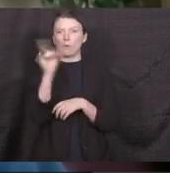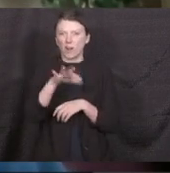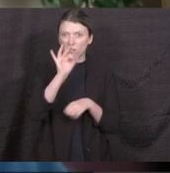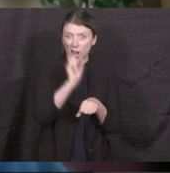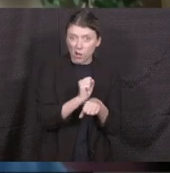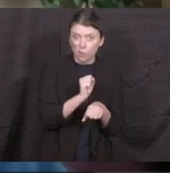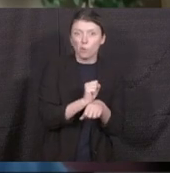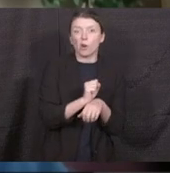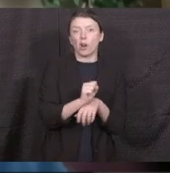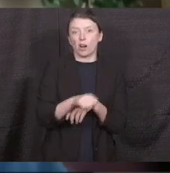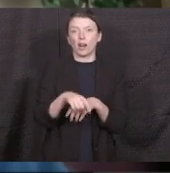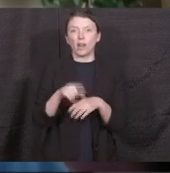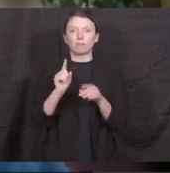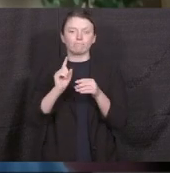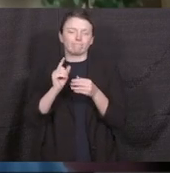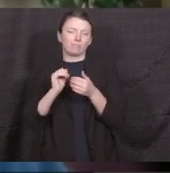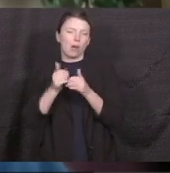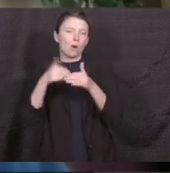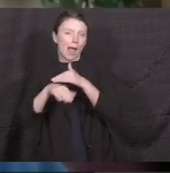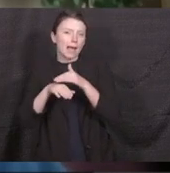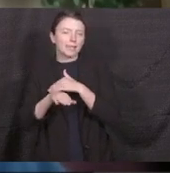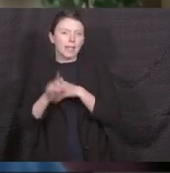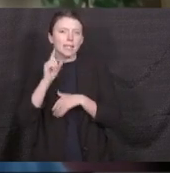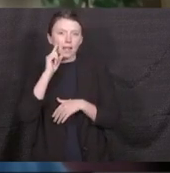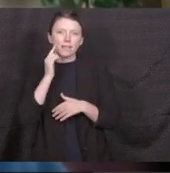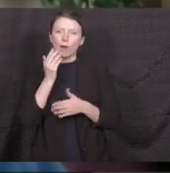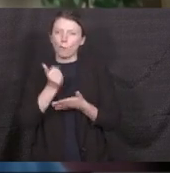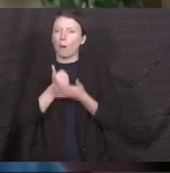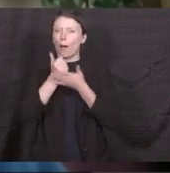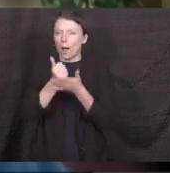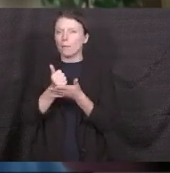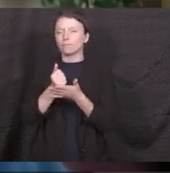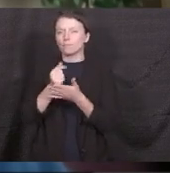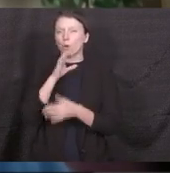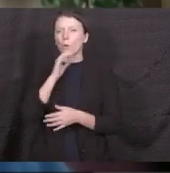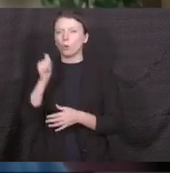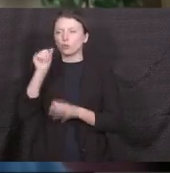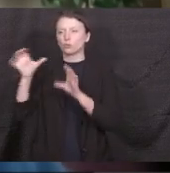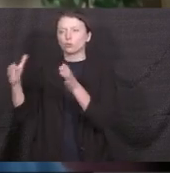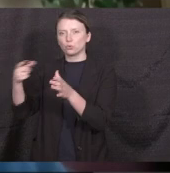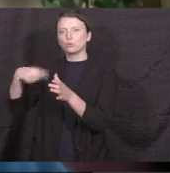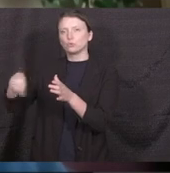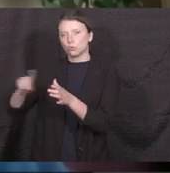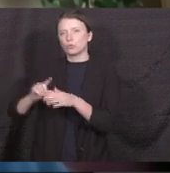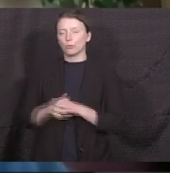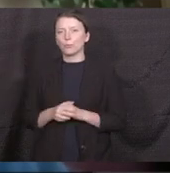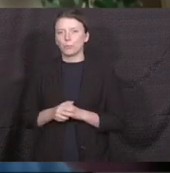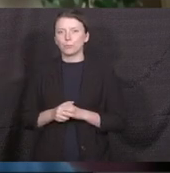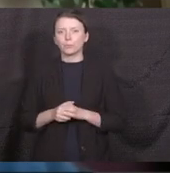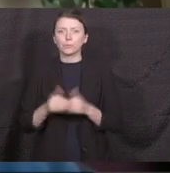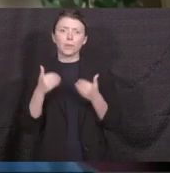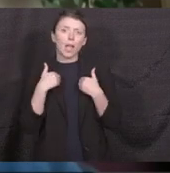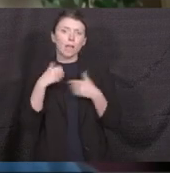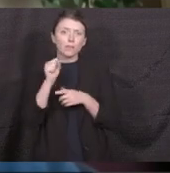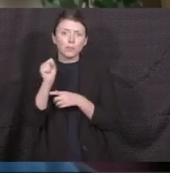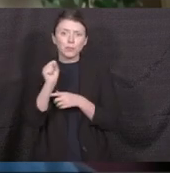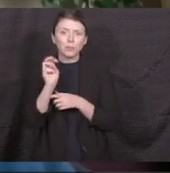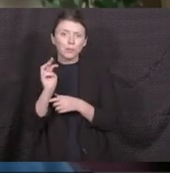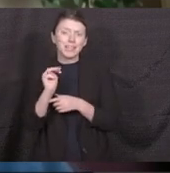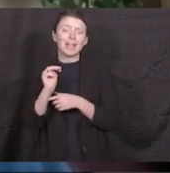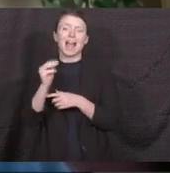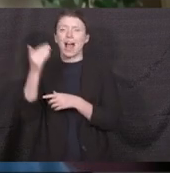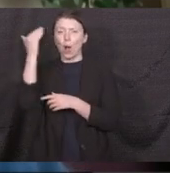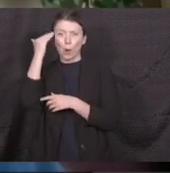is, where the access is, that would really help on the older front. Like let's have, social media awareness training